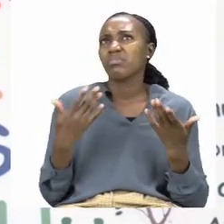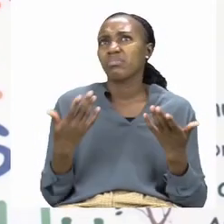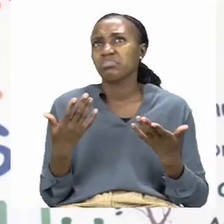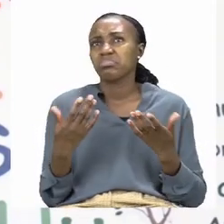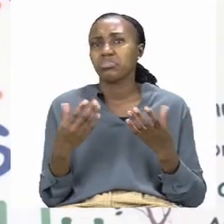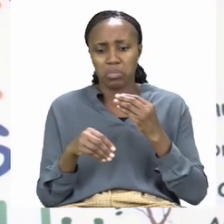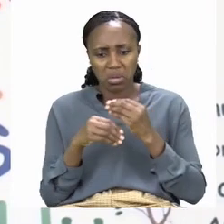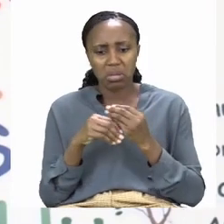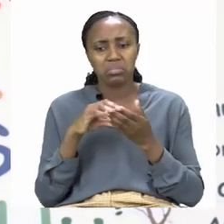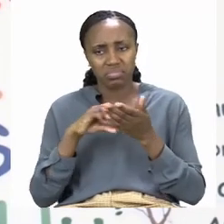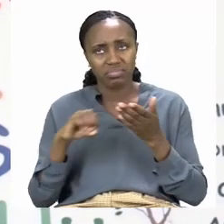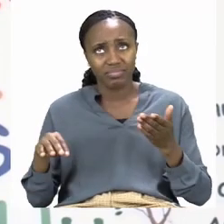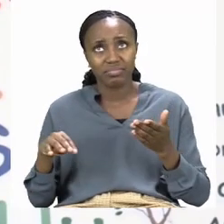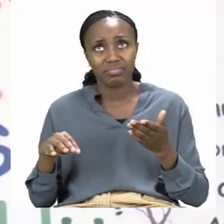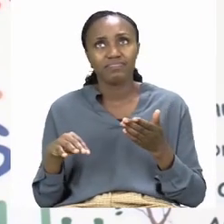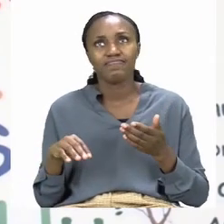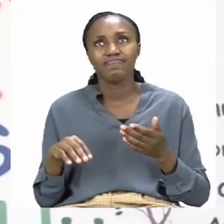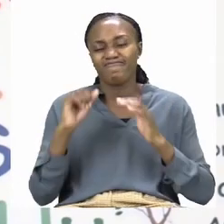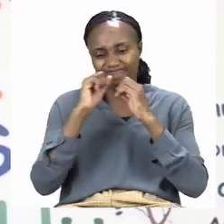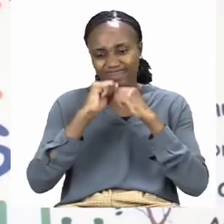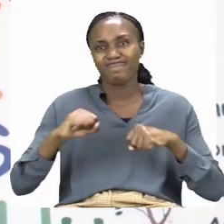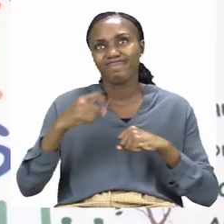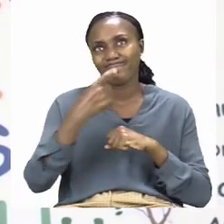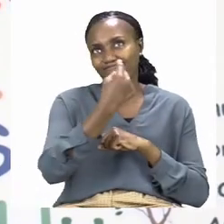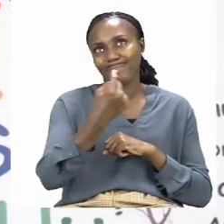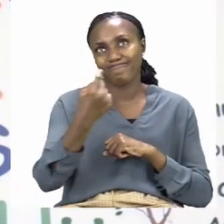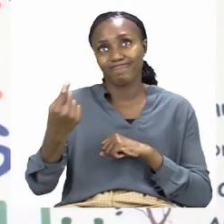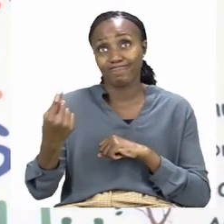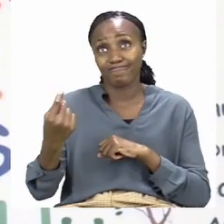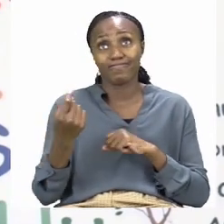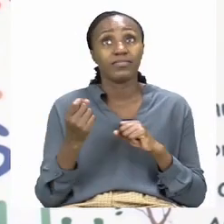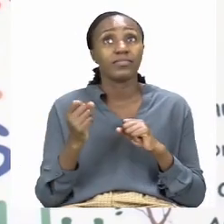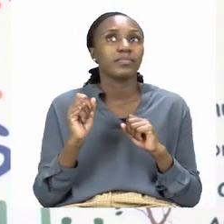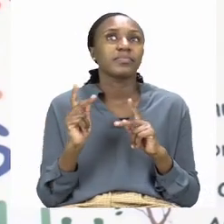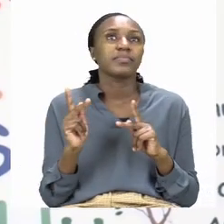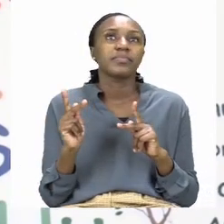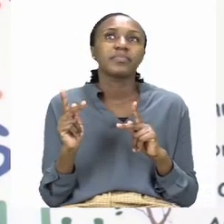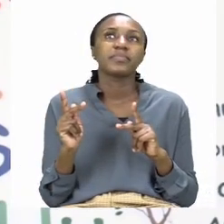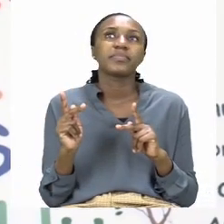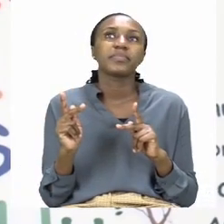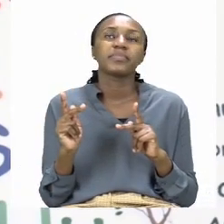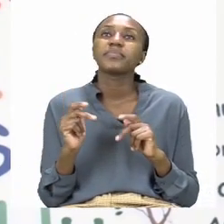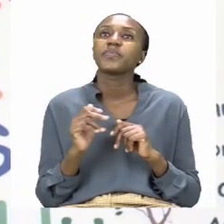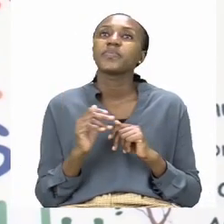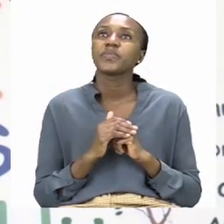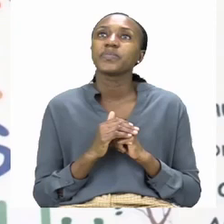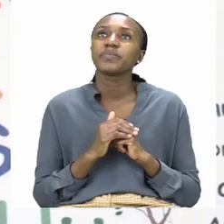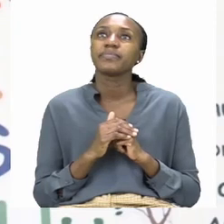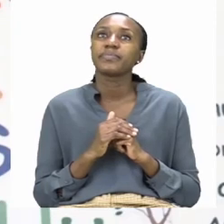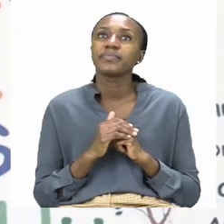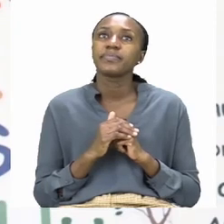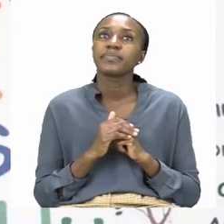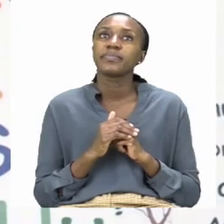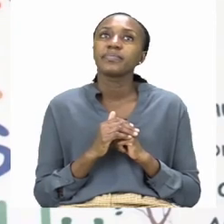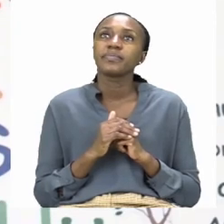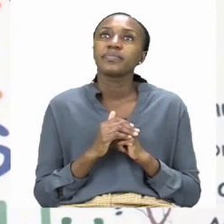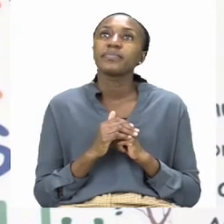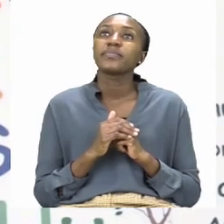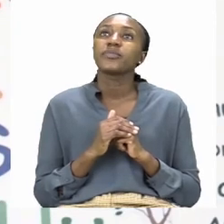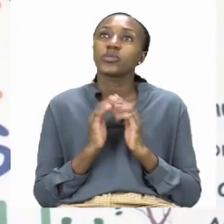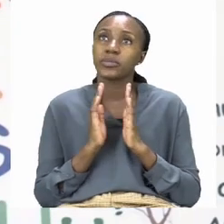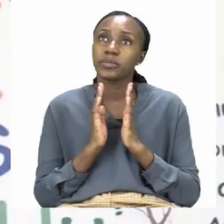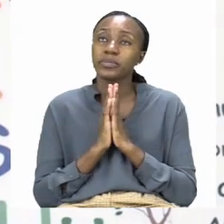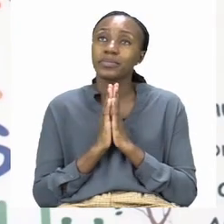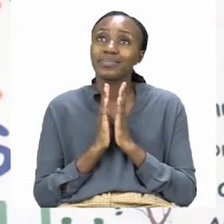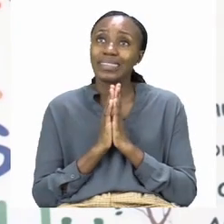sums in order to solve all the rest of the problems given to you. Okay? Now make sure that